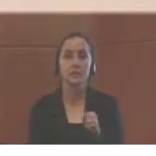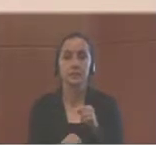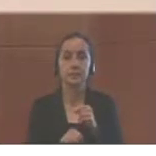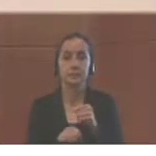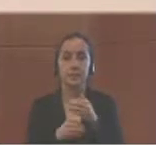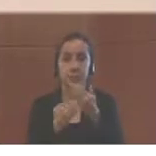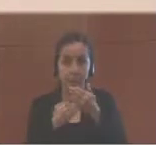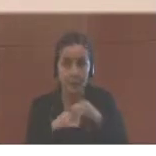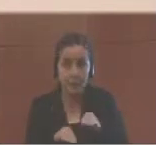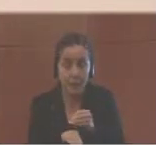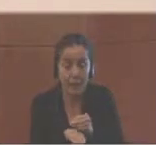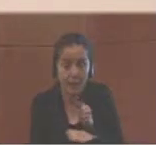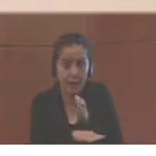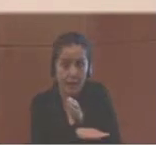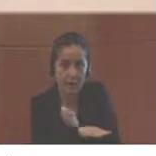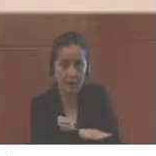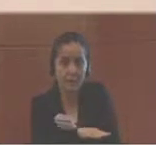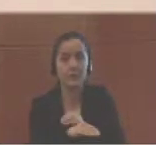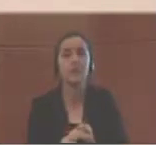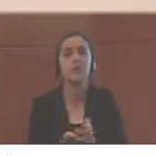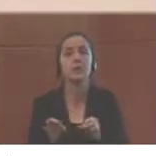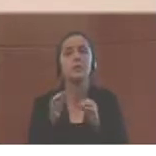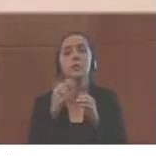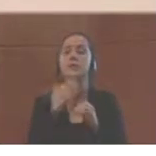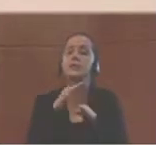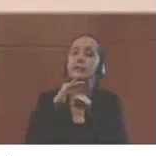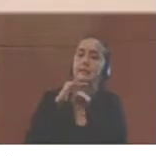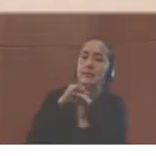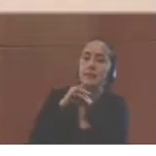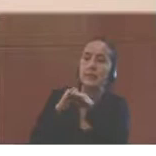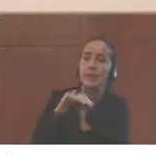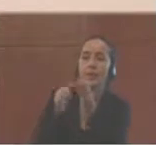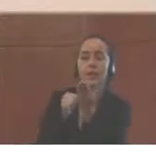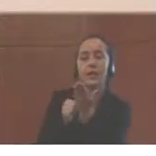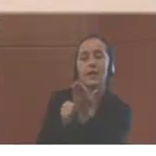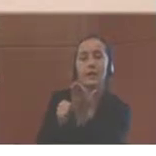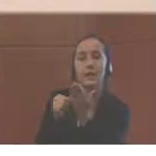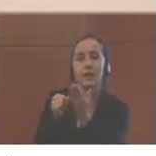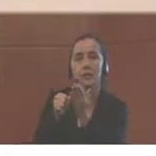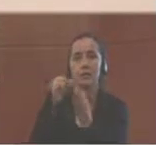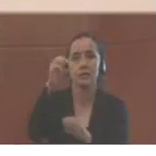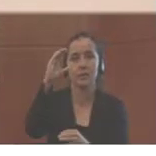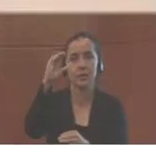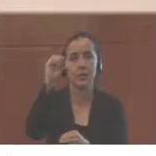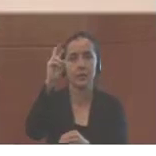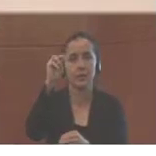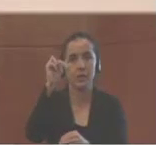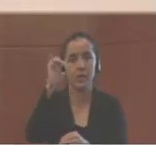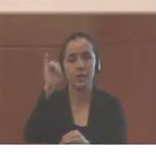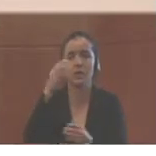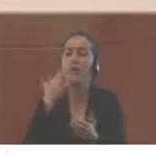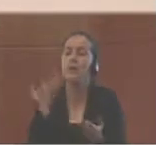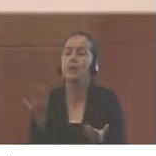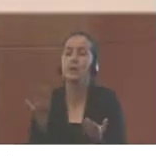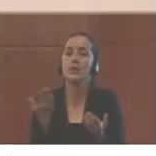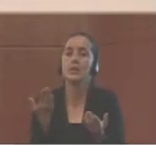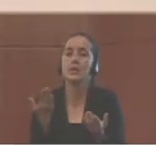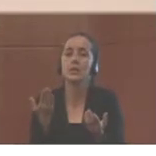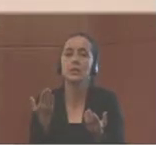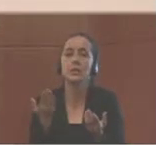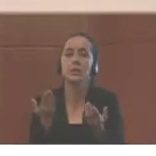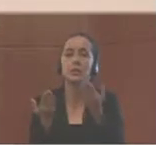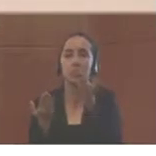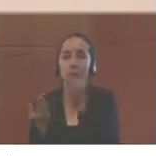young. And before concluding with this session, I would like to invite